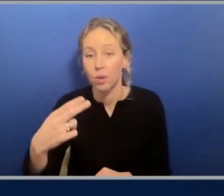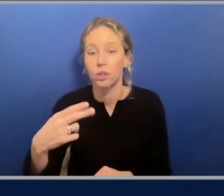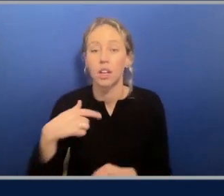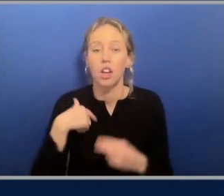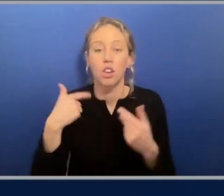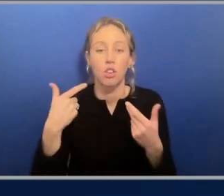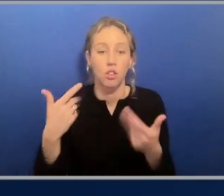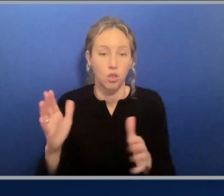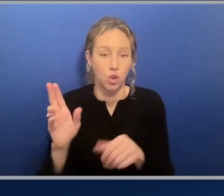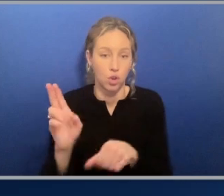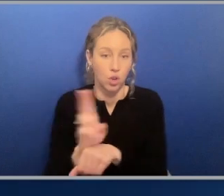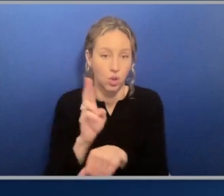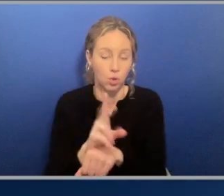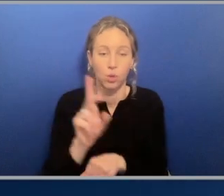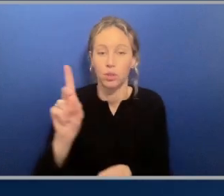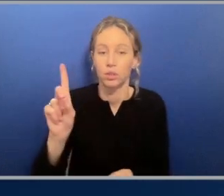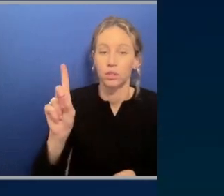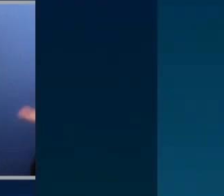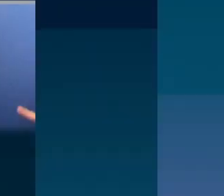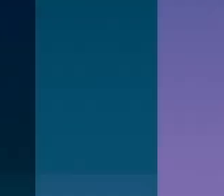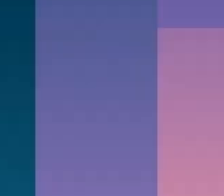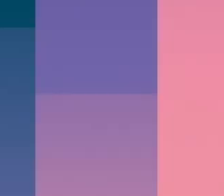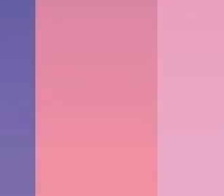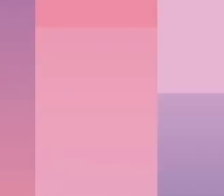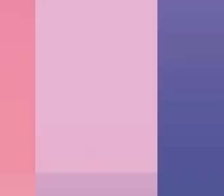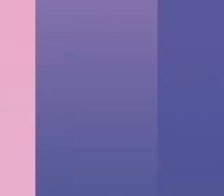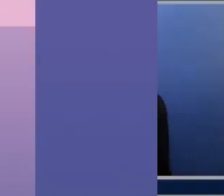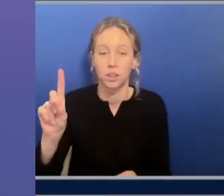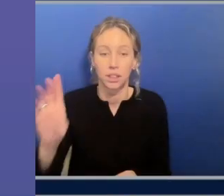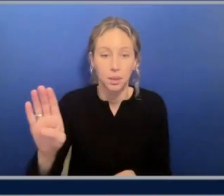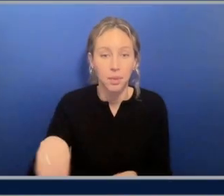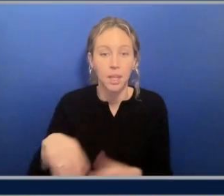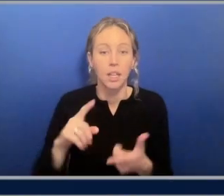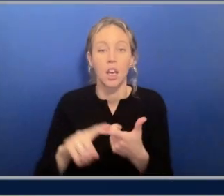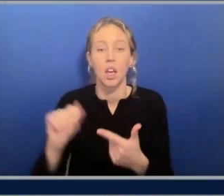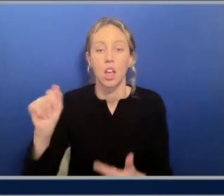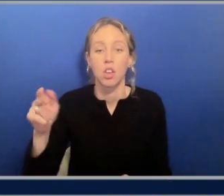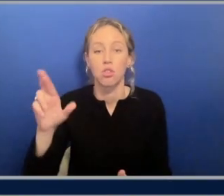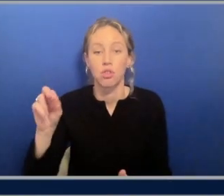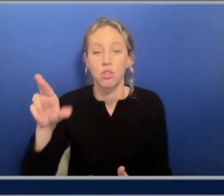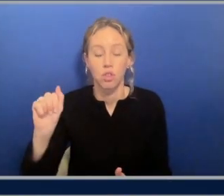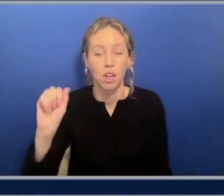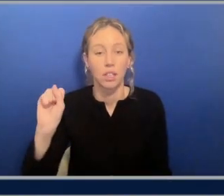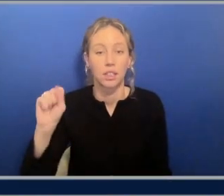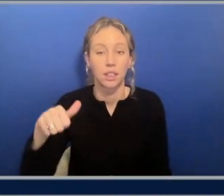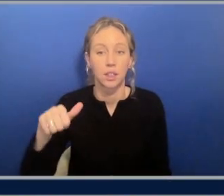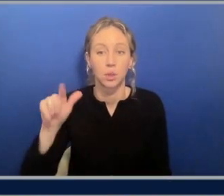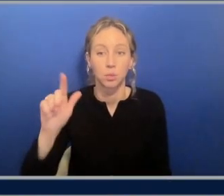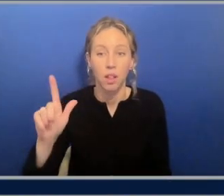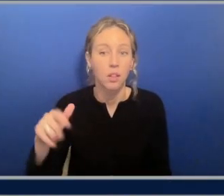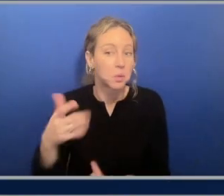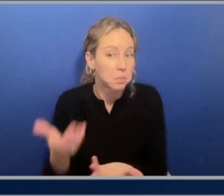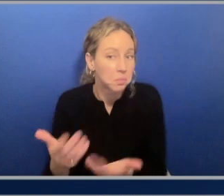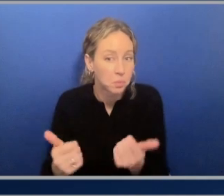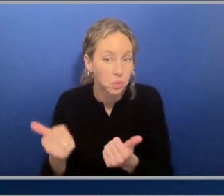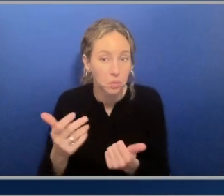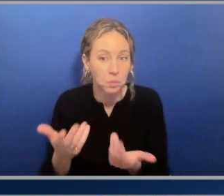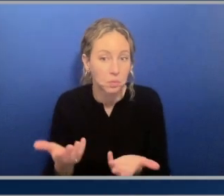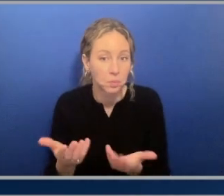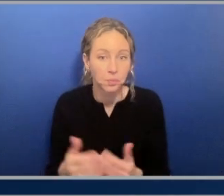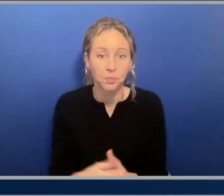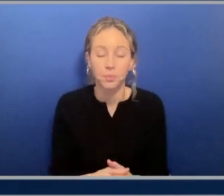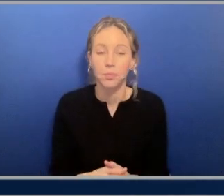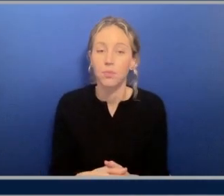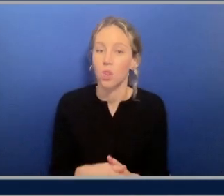those currently supported? So they're asking about, what engines do we have supported with this? Yeah, that's a great question, right? So we were talking